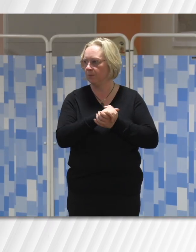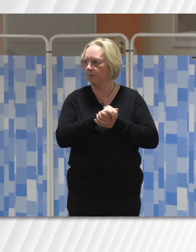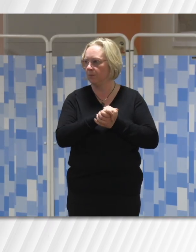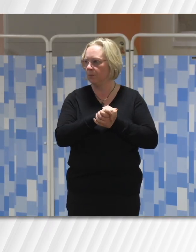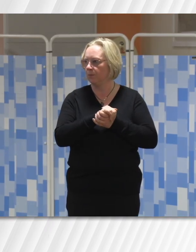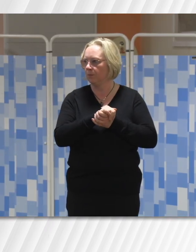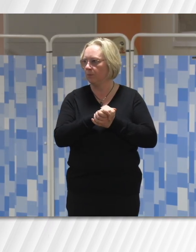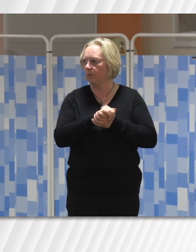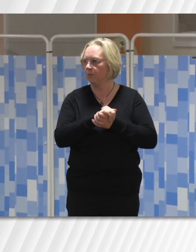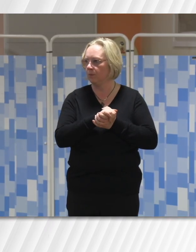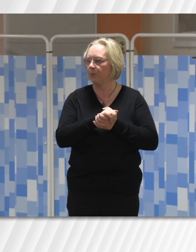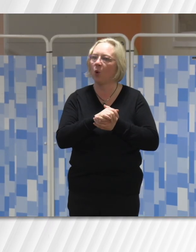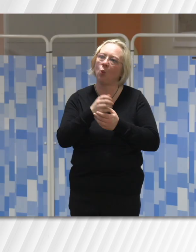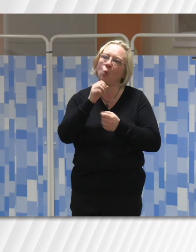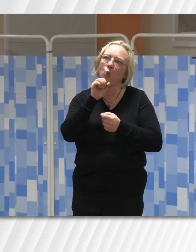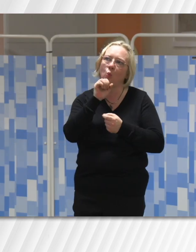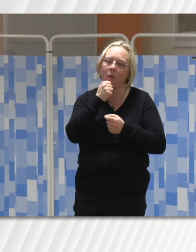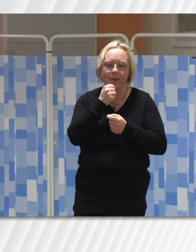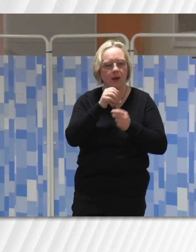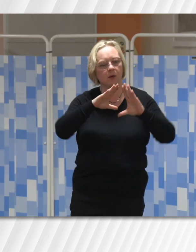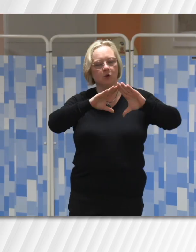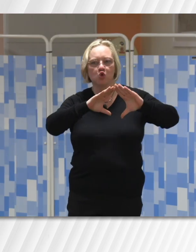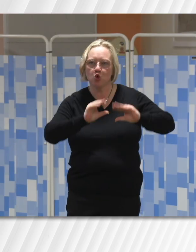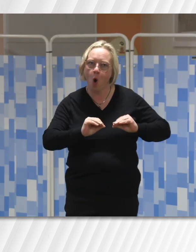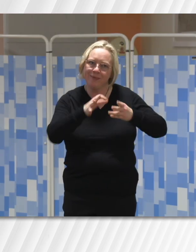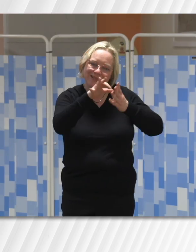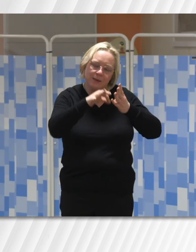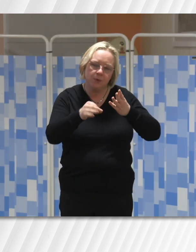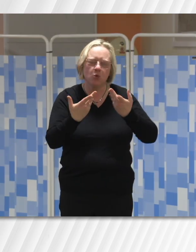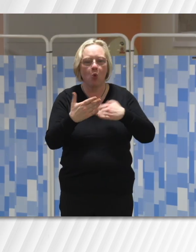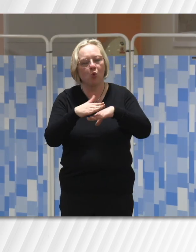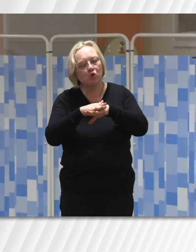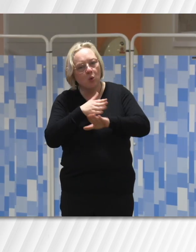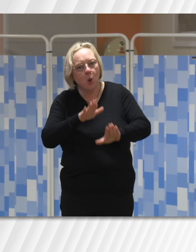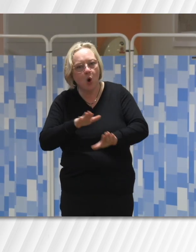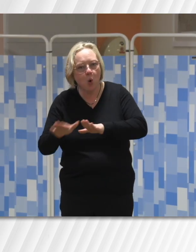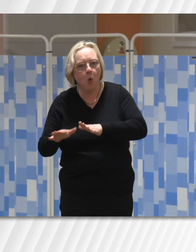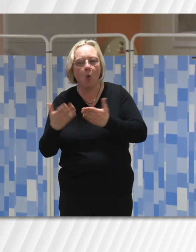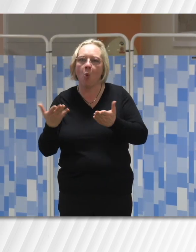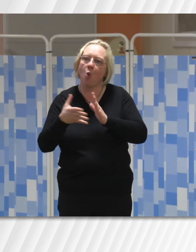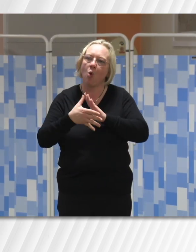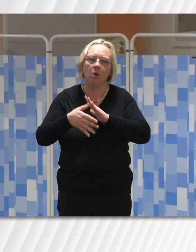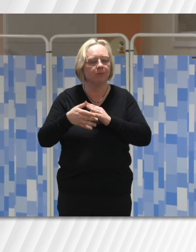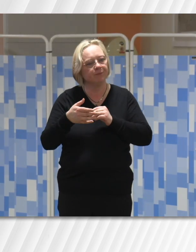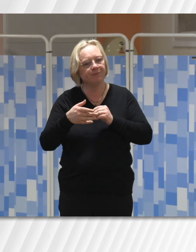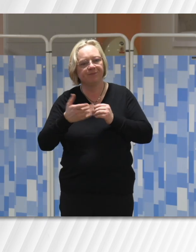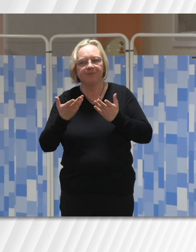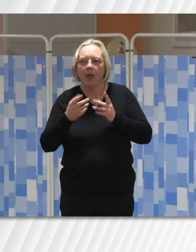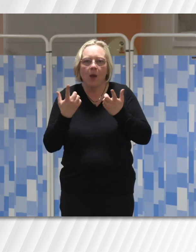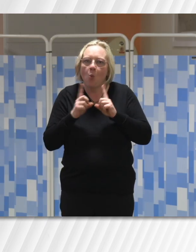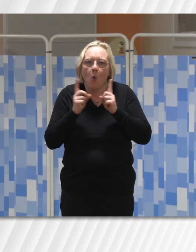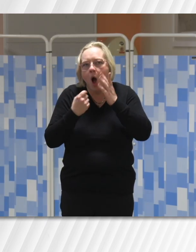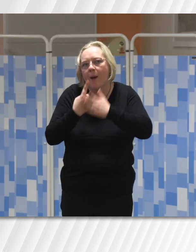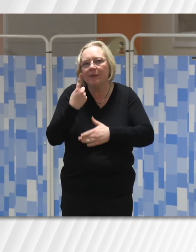merely arrest the symptoms or slow it down or remove them altogether? You know, what is the... Again, it's